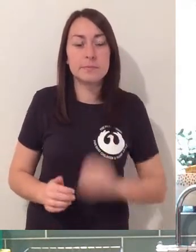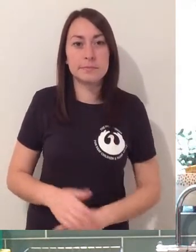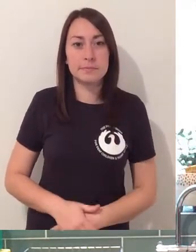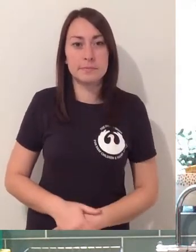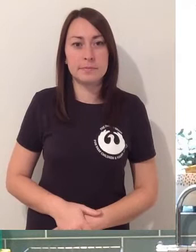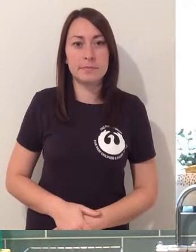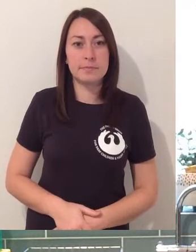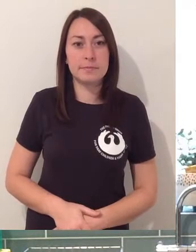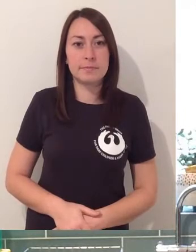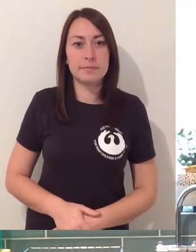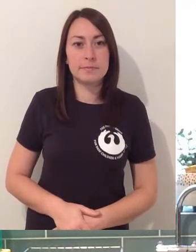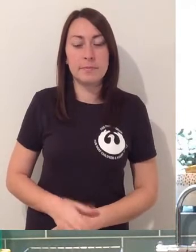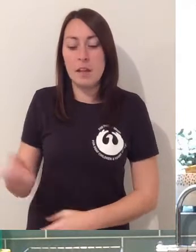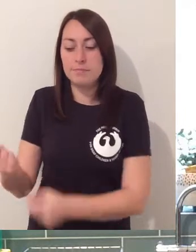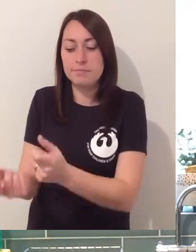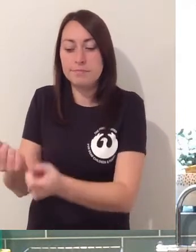Can you hear that sizzling?